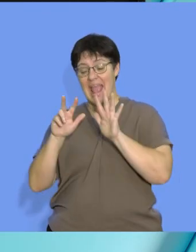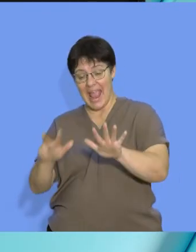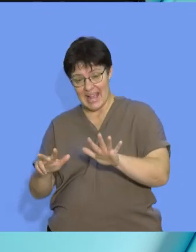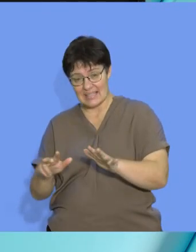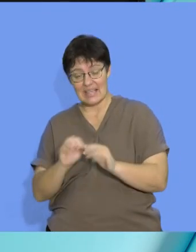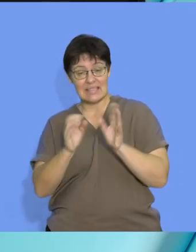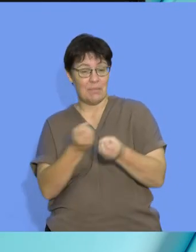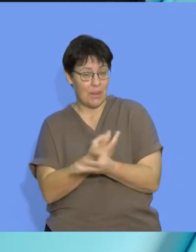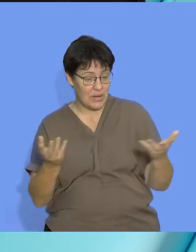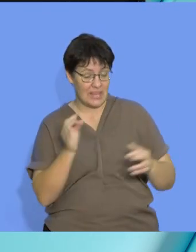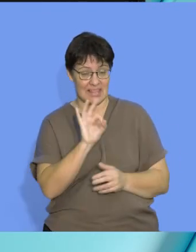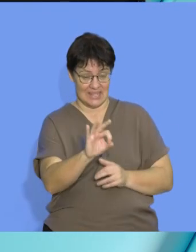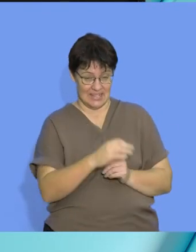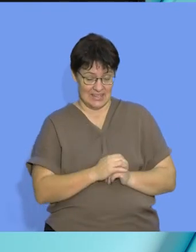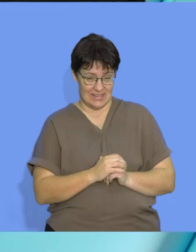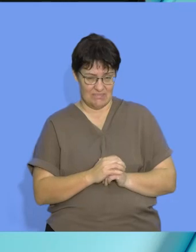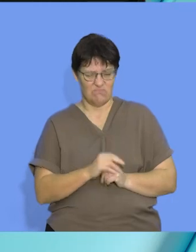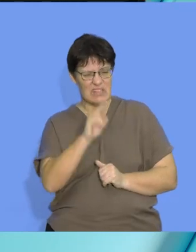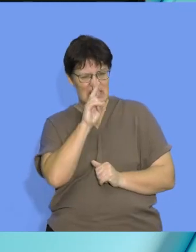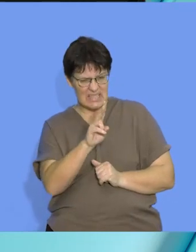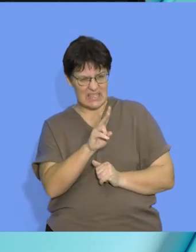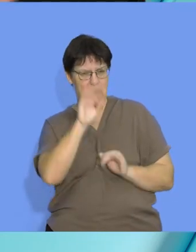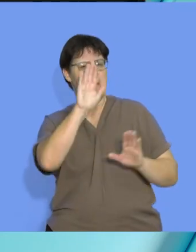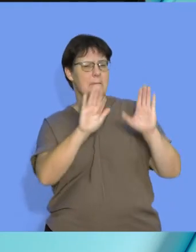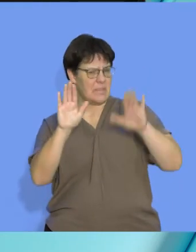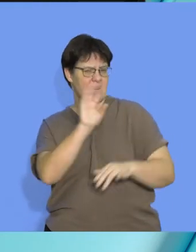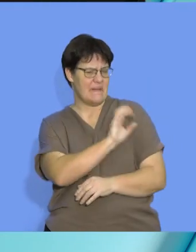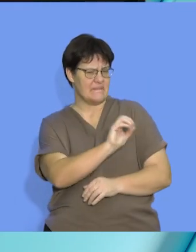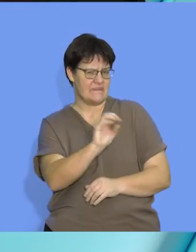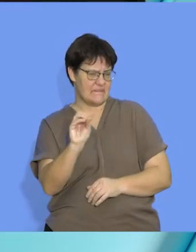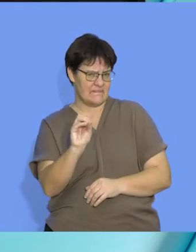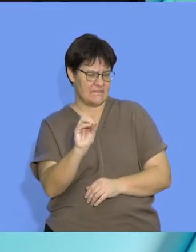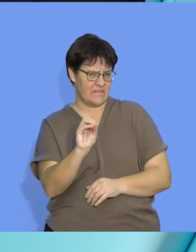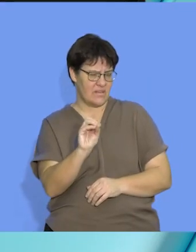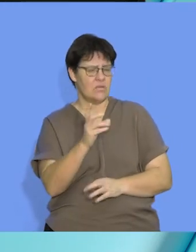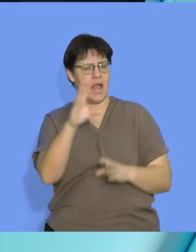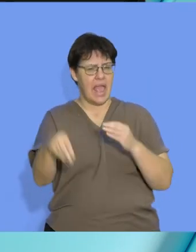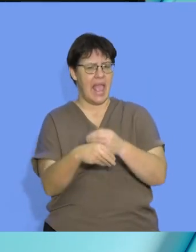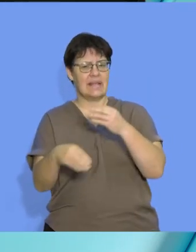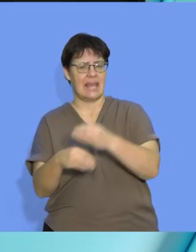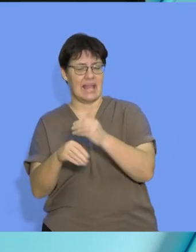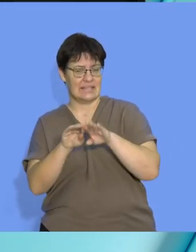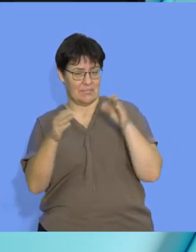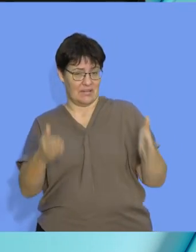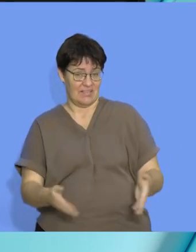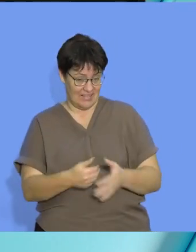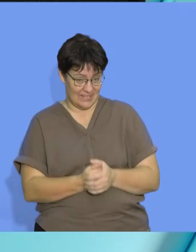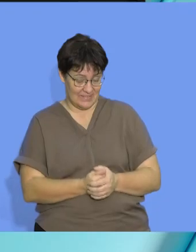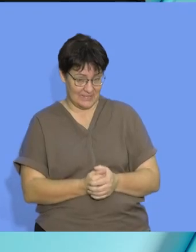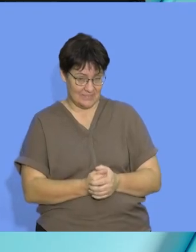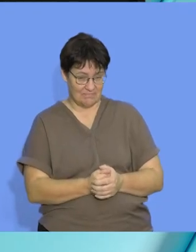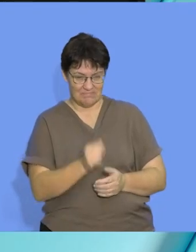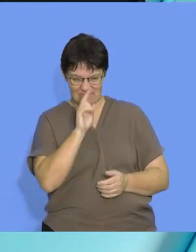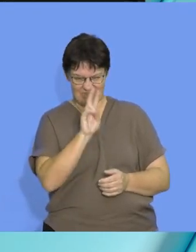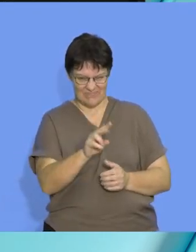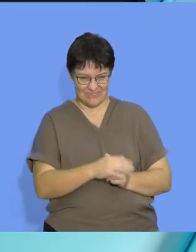tables. We're going to see if there's any type of pattern between the number of people with the number of tables. Let's have a look